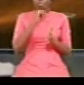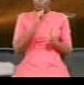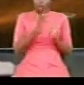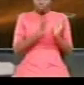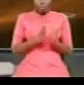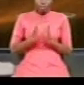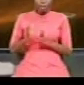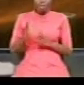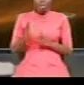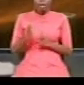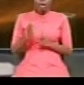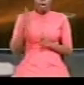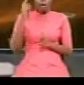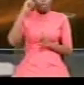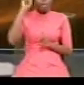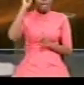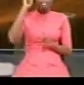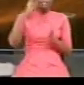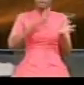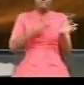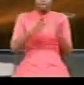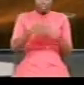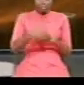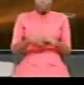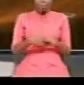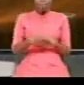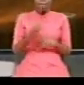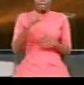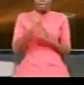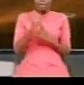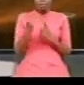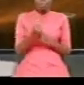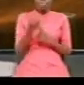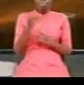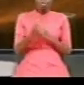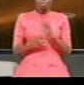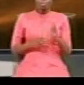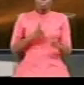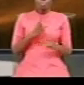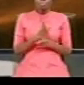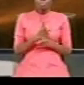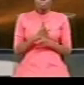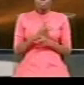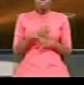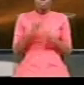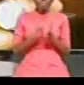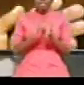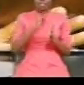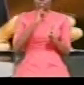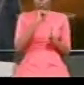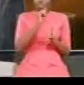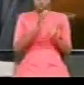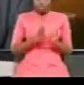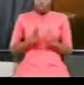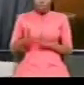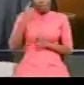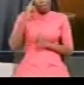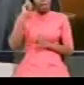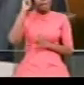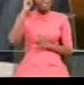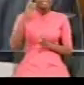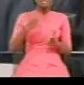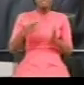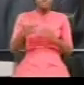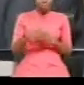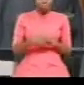prepared for his return. The situation of the world that is not prepared for